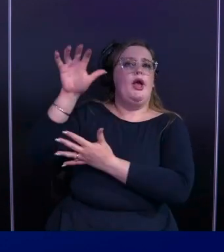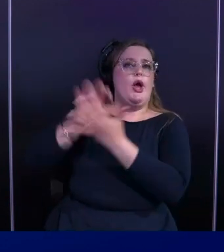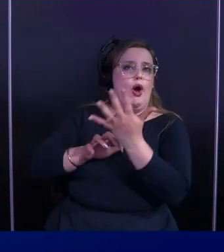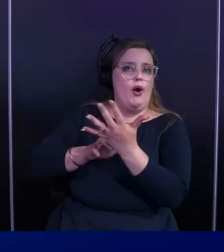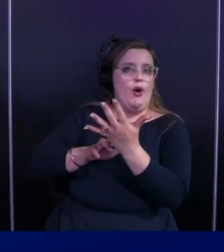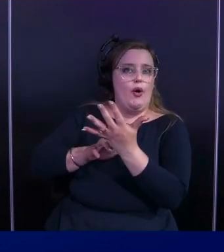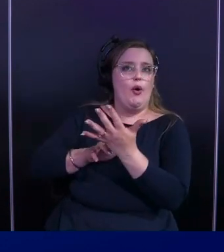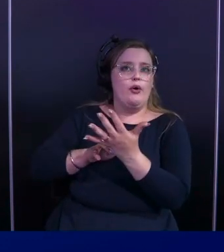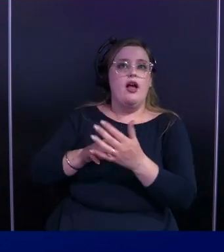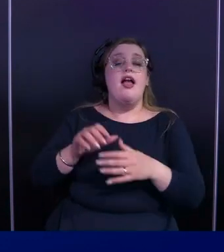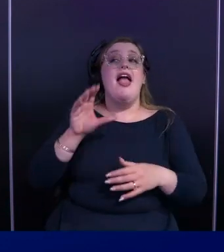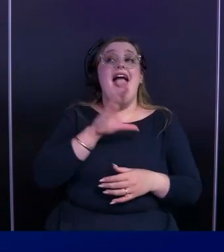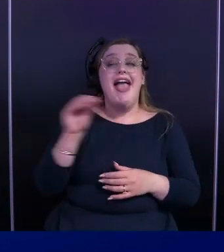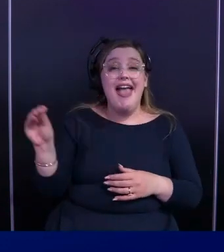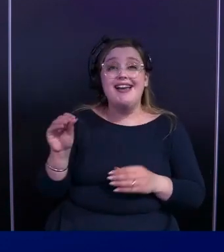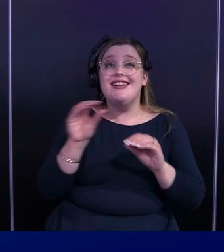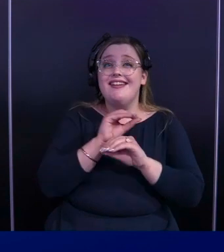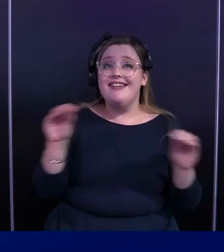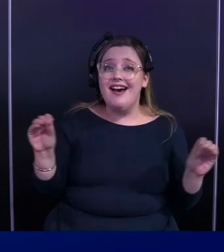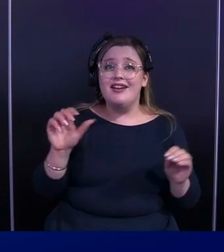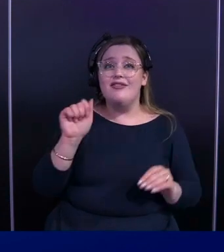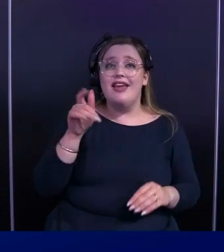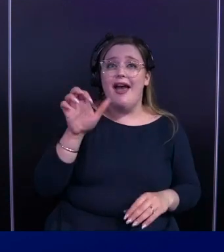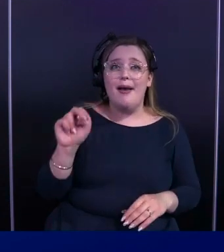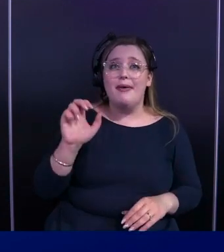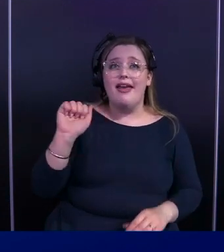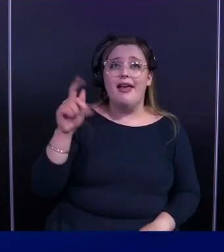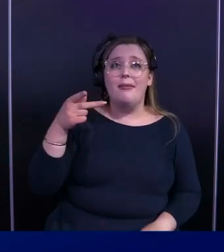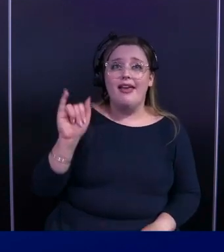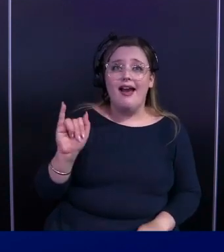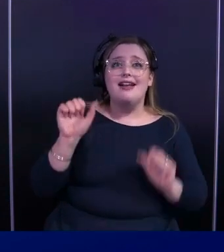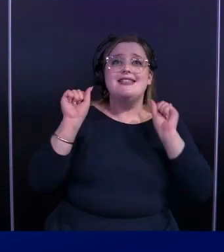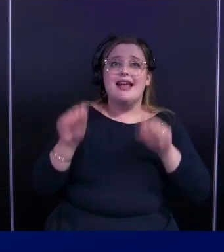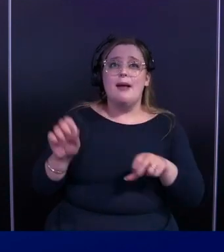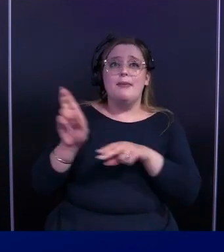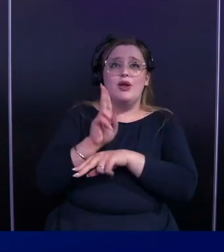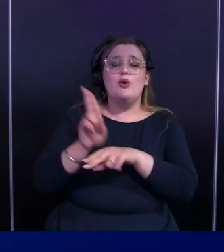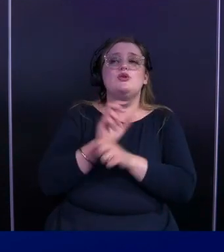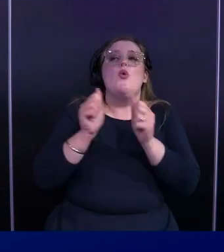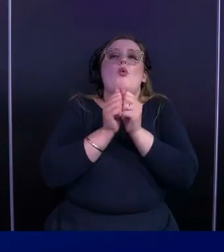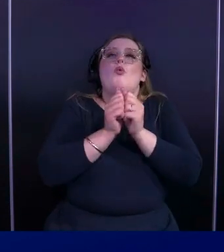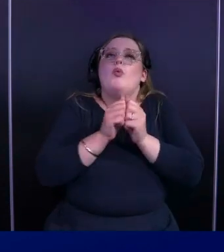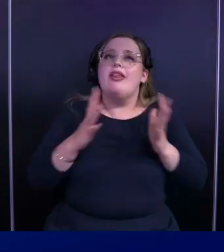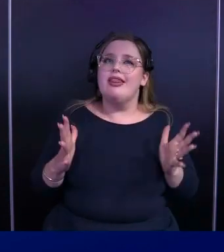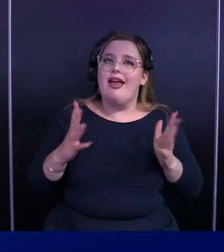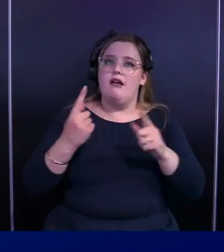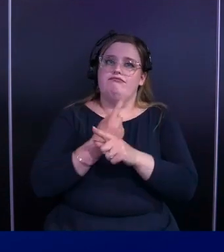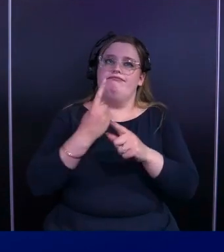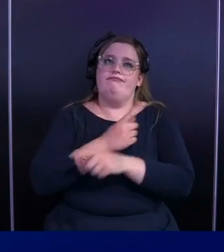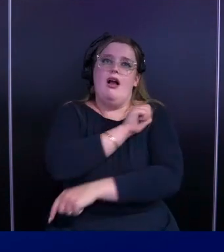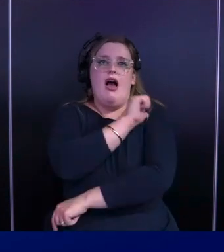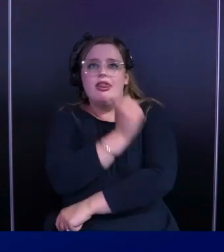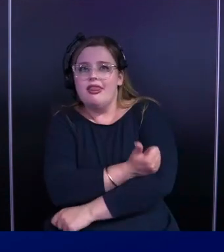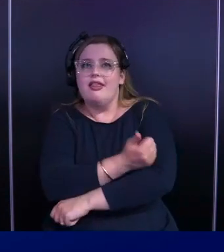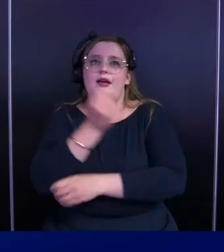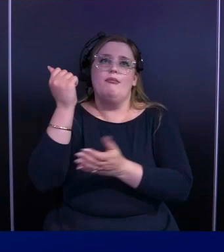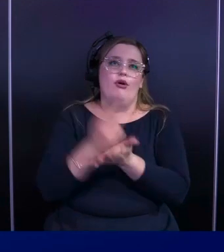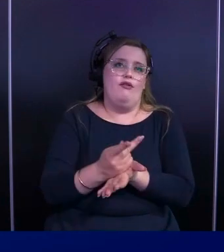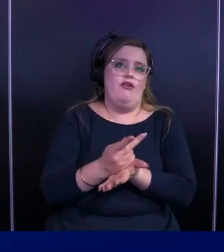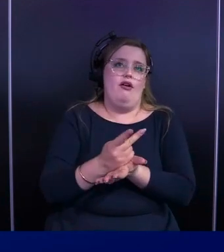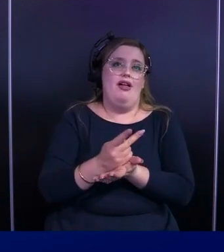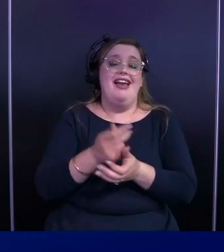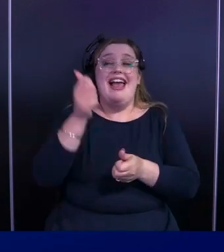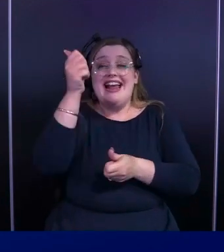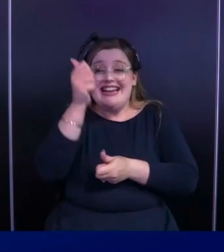administrative APIs can actually be used on any of these hosts without proper authentication and approval. And every access